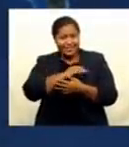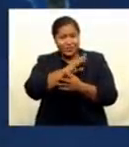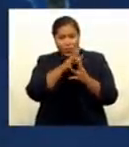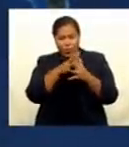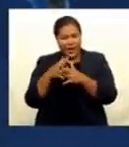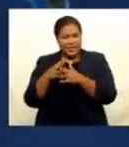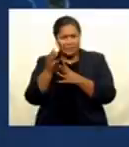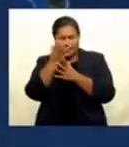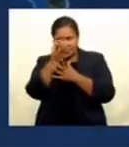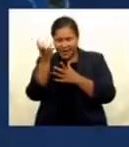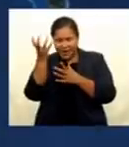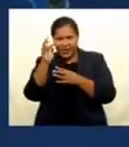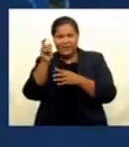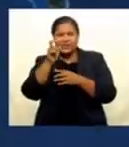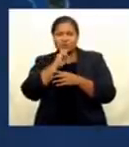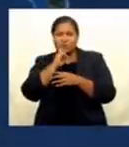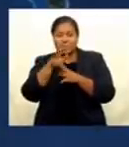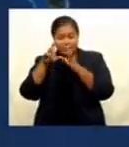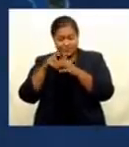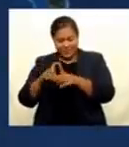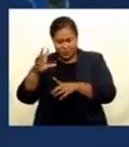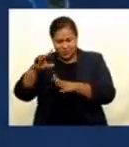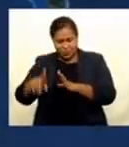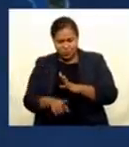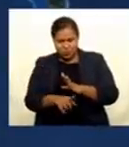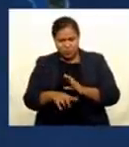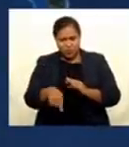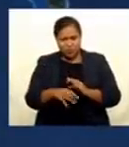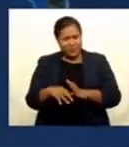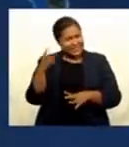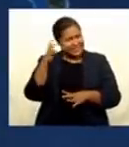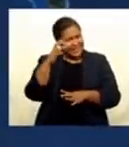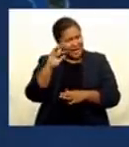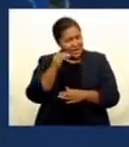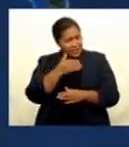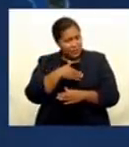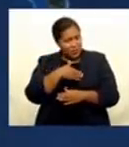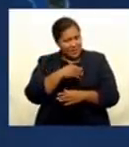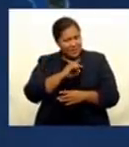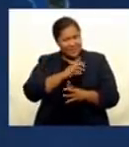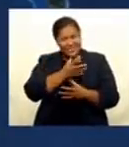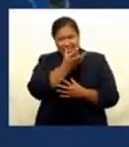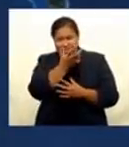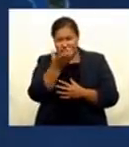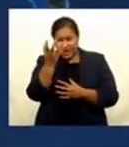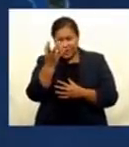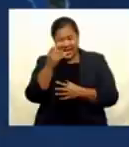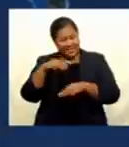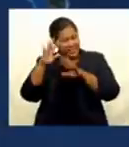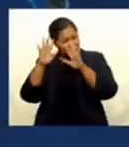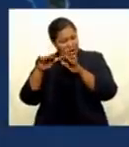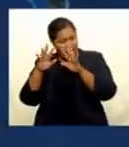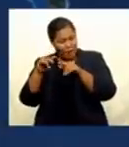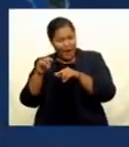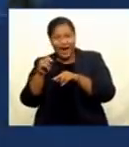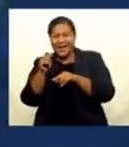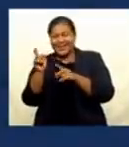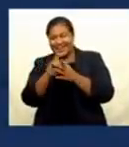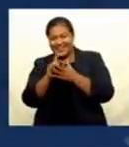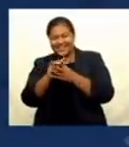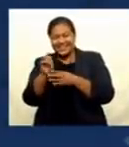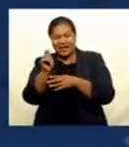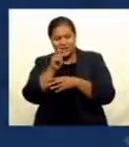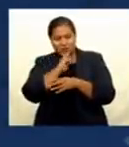in the afternoon. Eastwards from Pacific Harbour to Suva, some sun in the morning, then turning cloudy with scattered showers experienced late